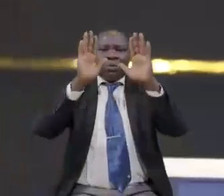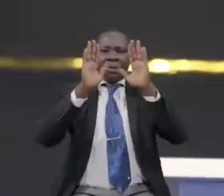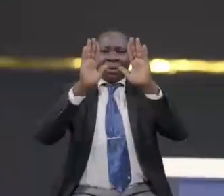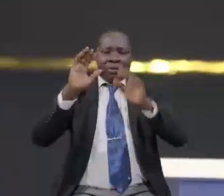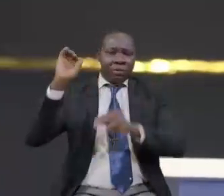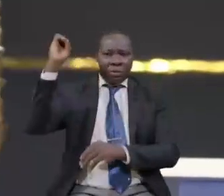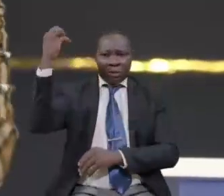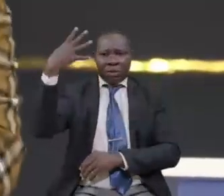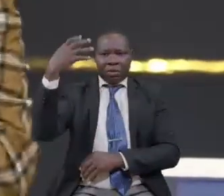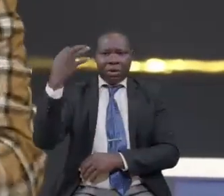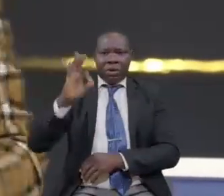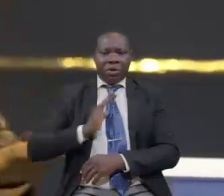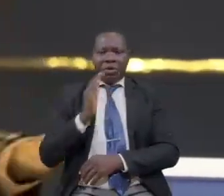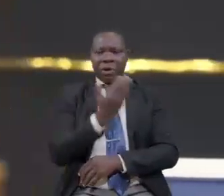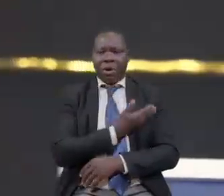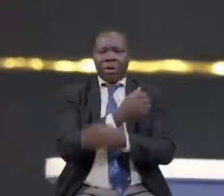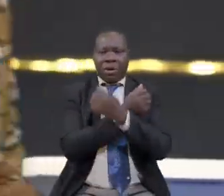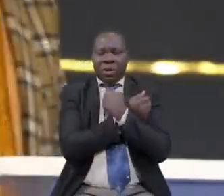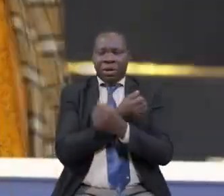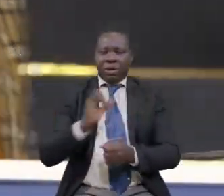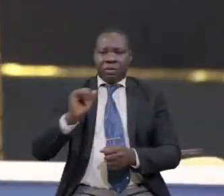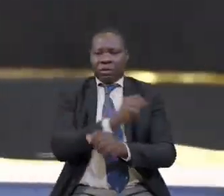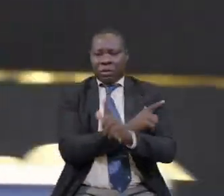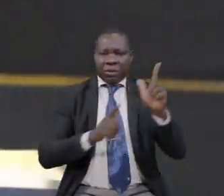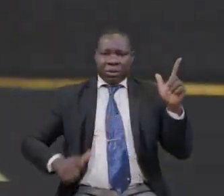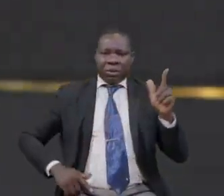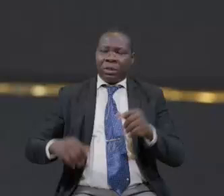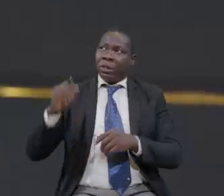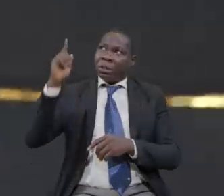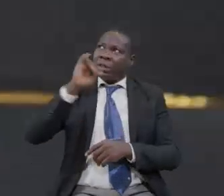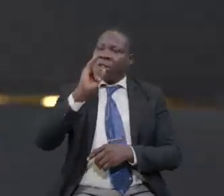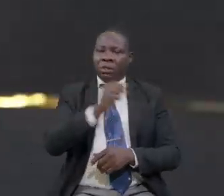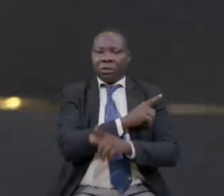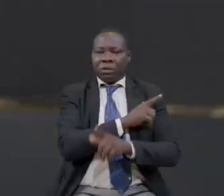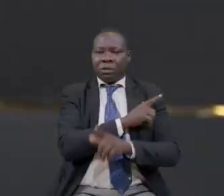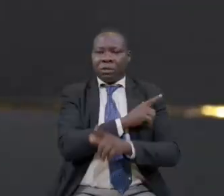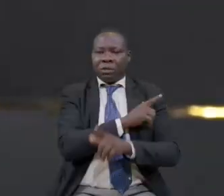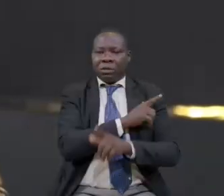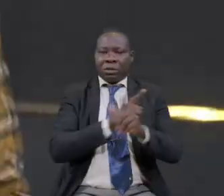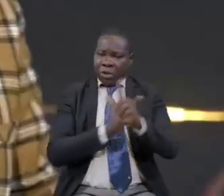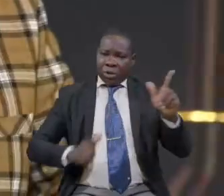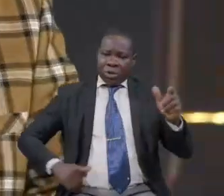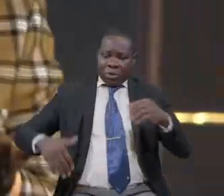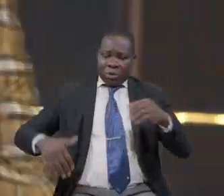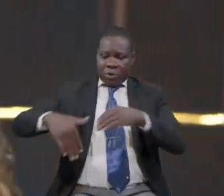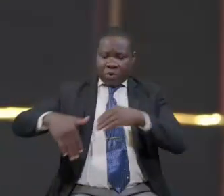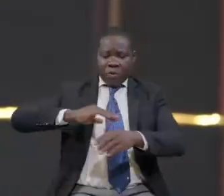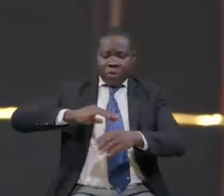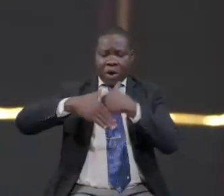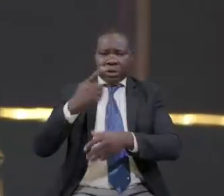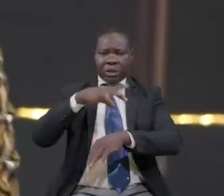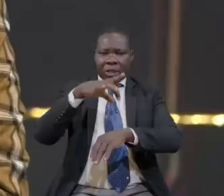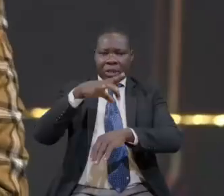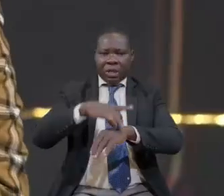our loving Lord. He is Lord. Lord over the earth, Lord